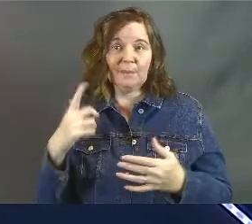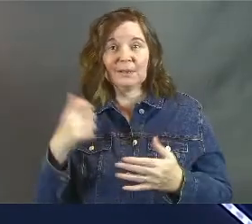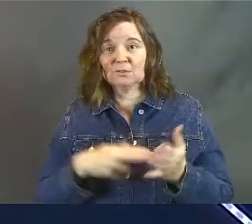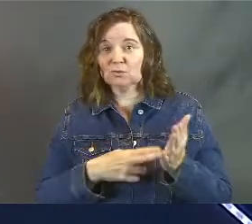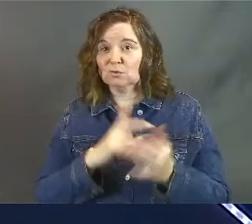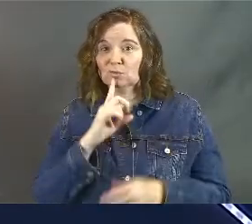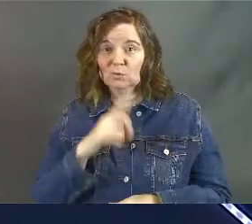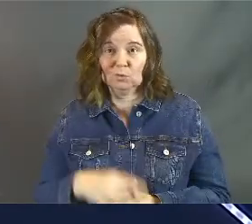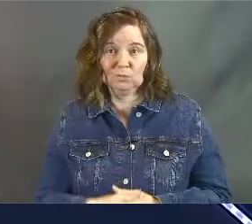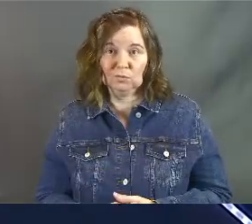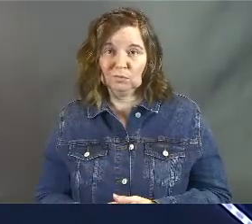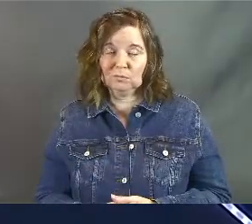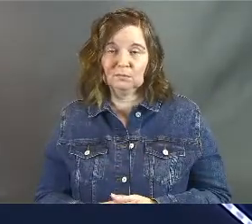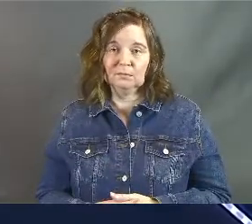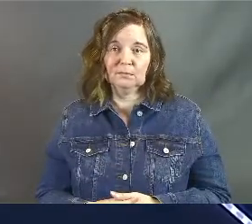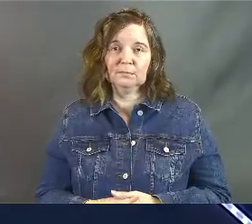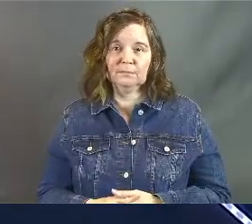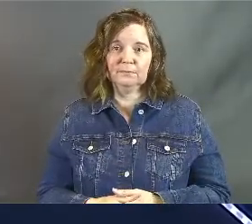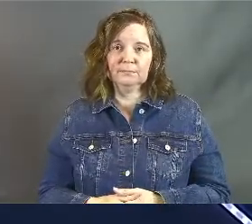it's true.